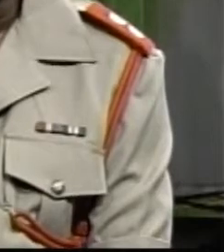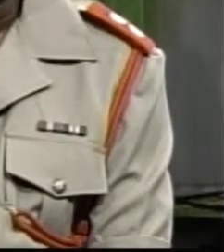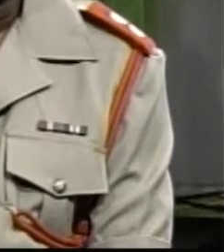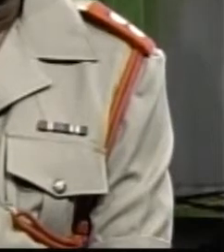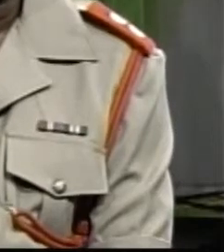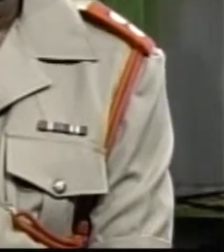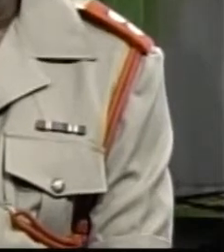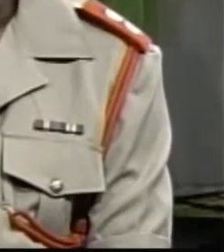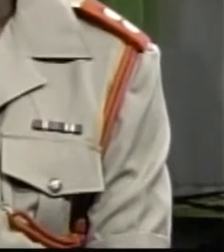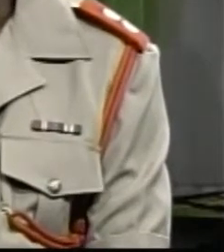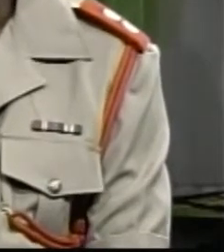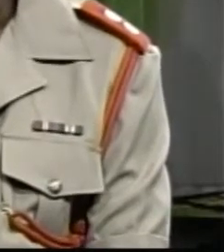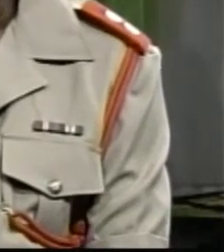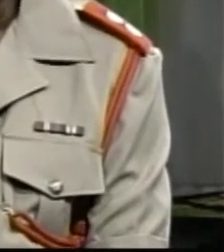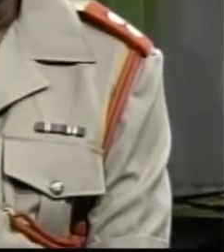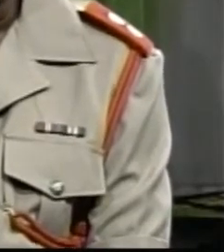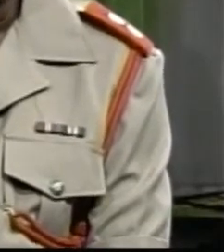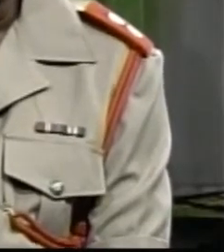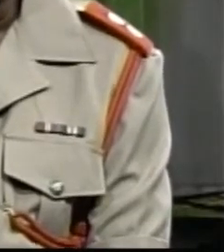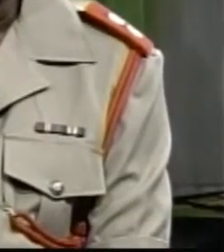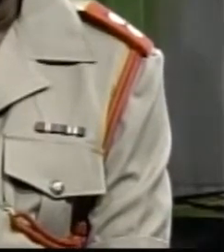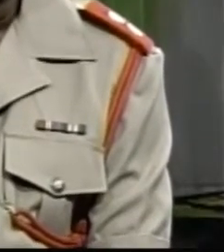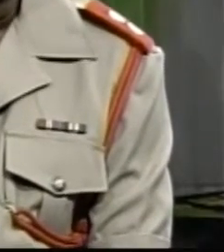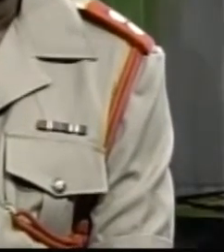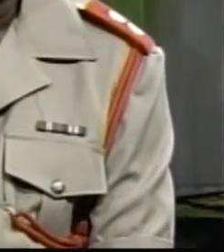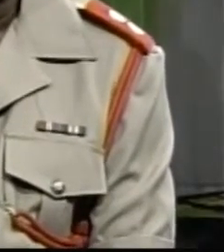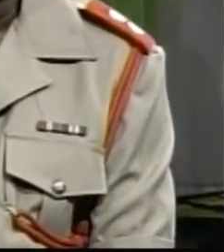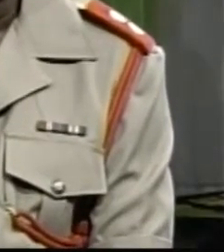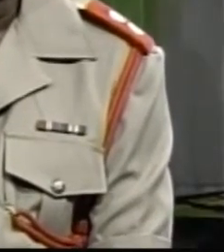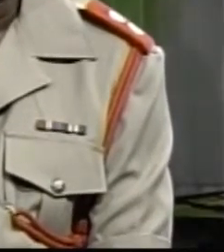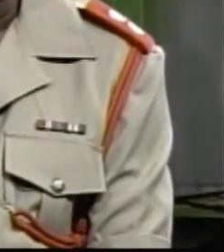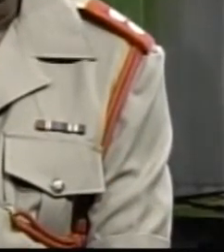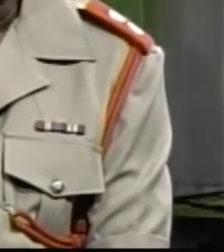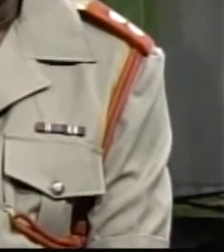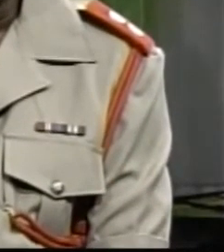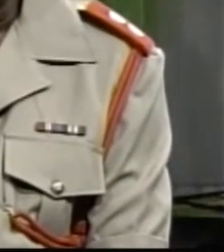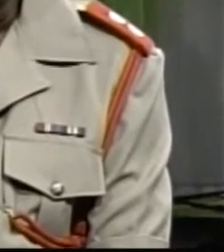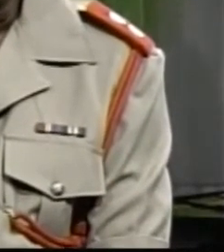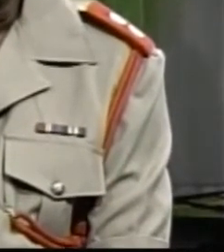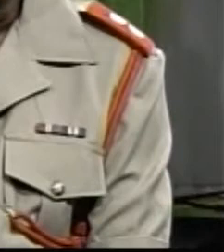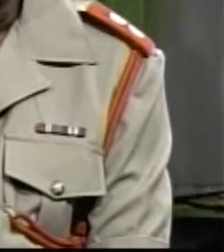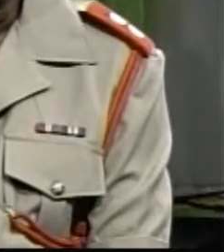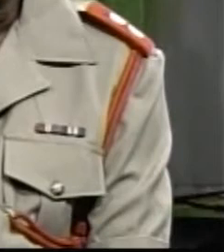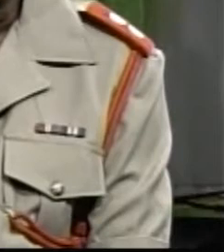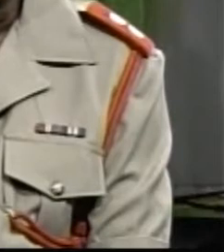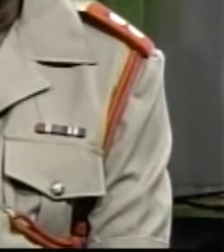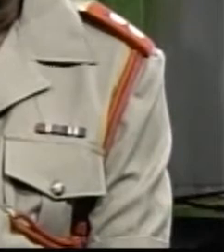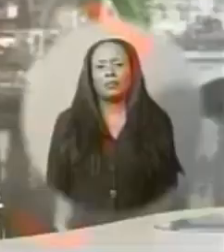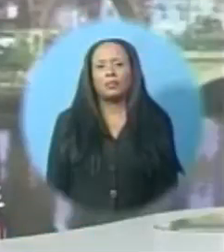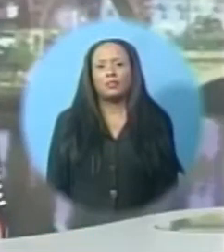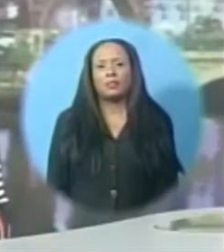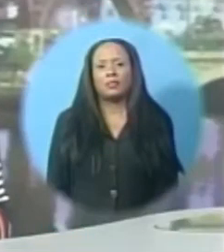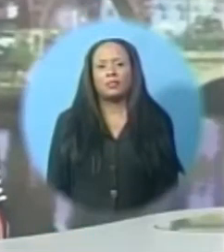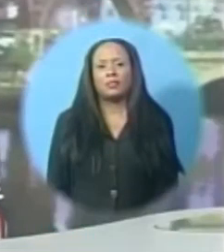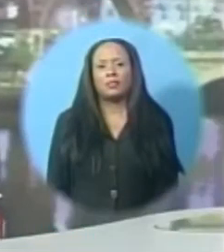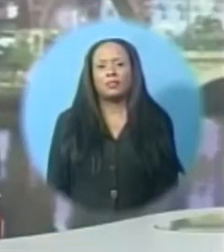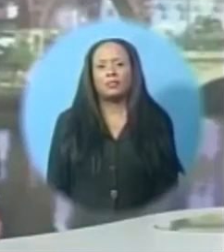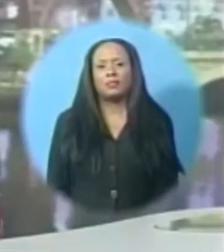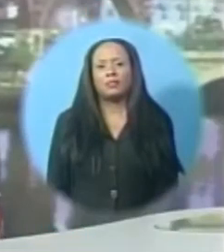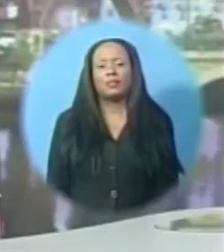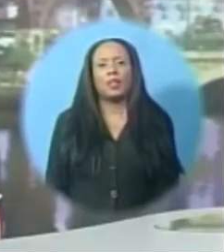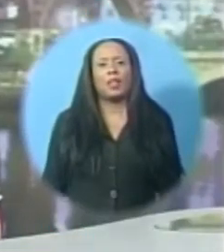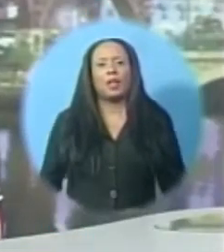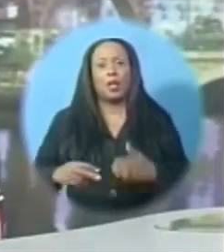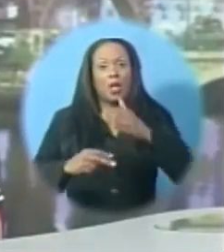place, what type of extinguishers and things of that nature. And people are showing a great interest in those things. And given the